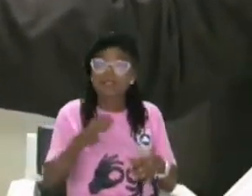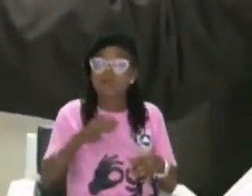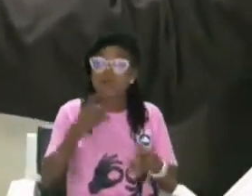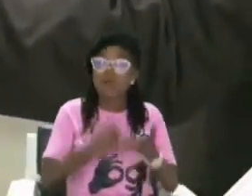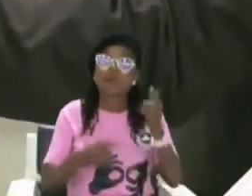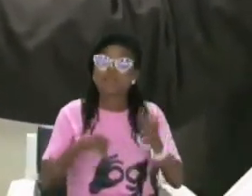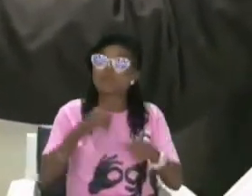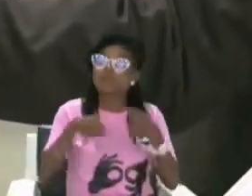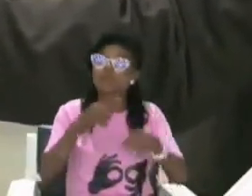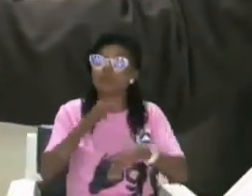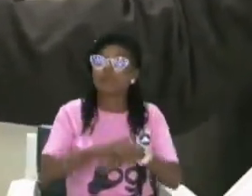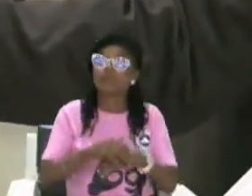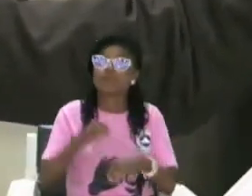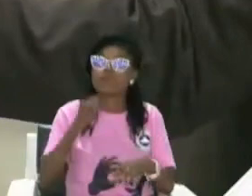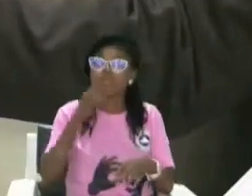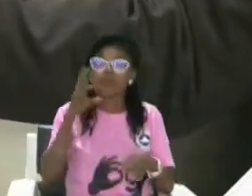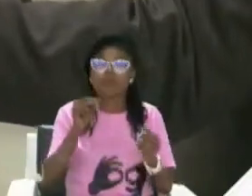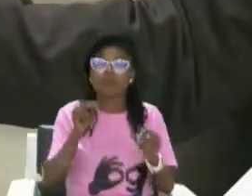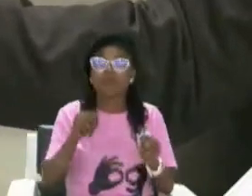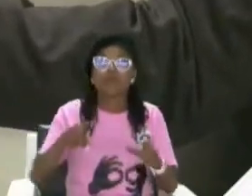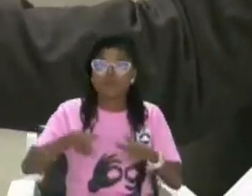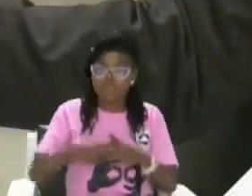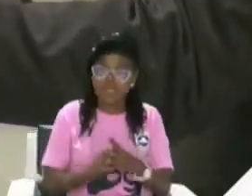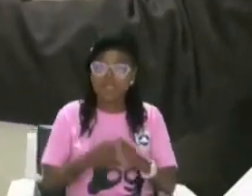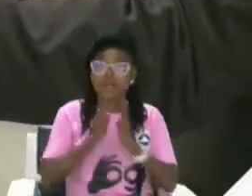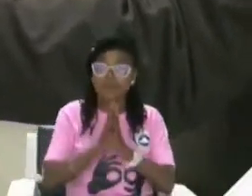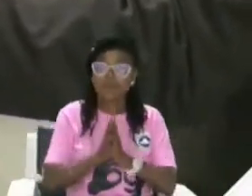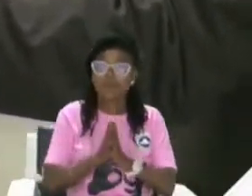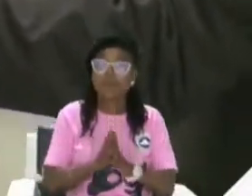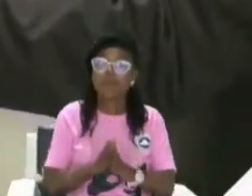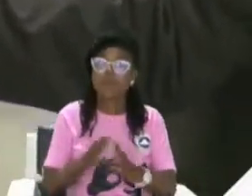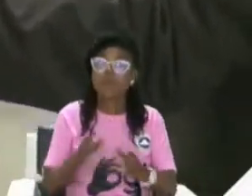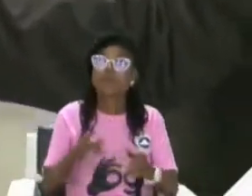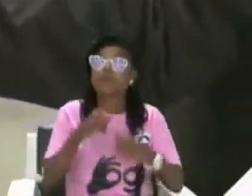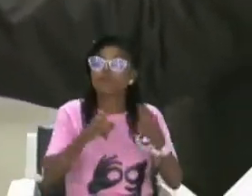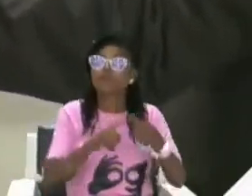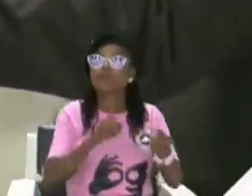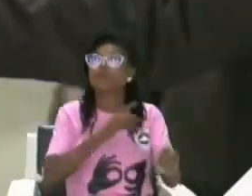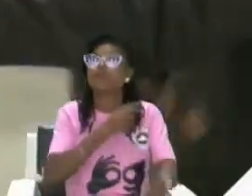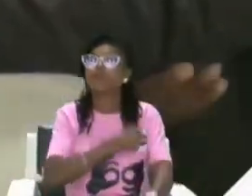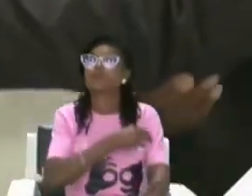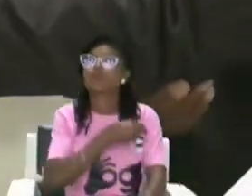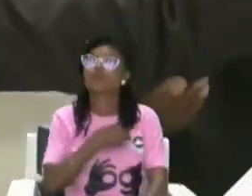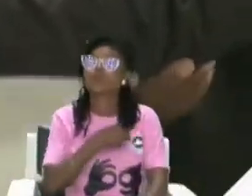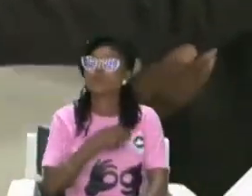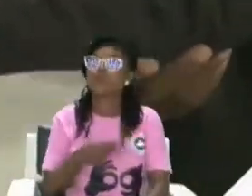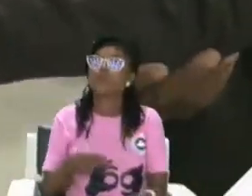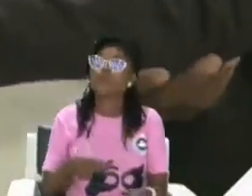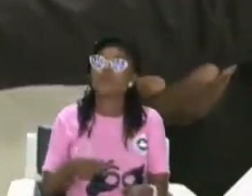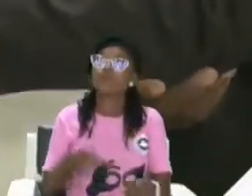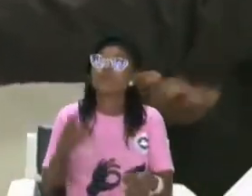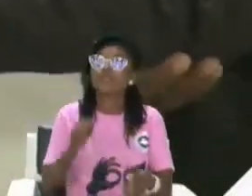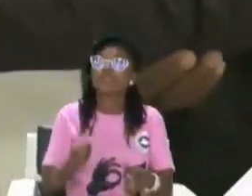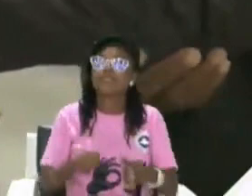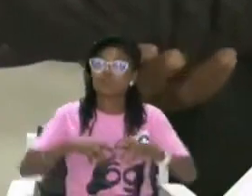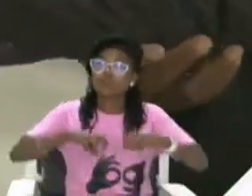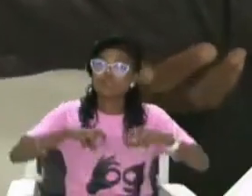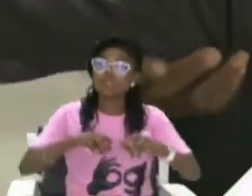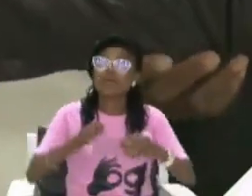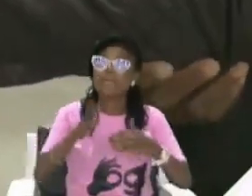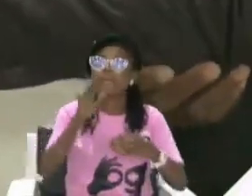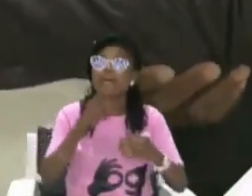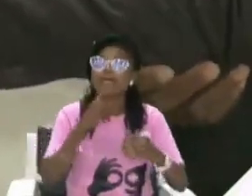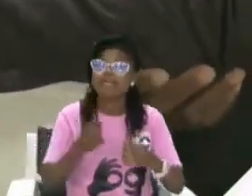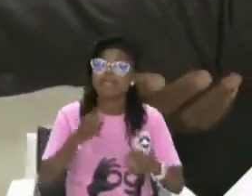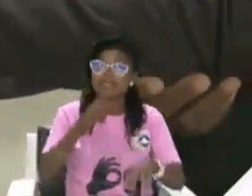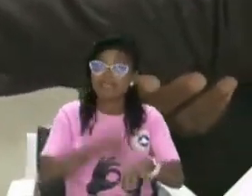is going on? He said, no. We started praying, doing everything, go to the hospital, FMC, Metal. They ran a test. By the time I was